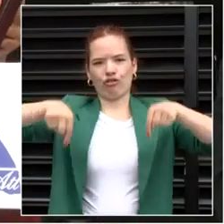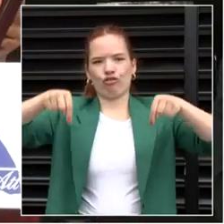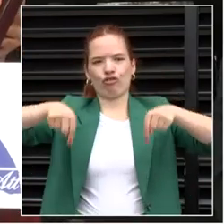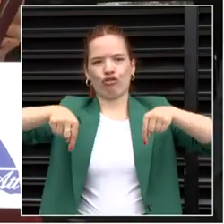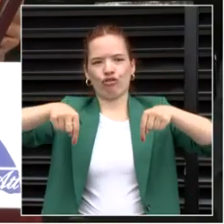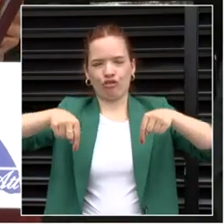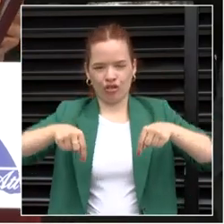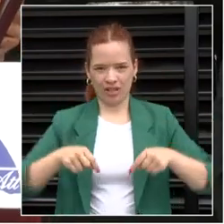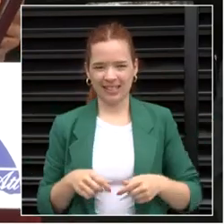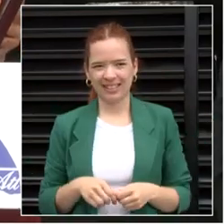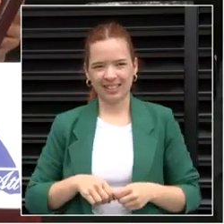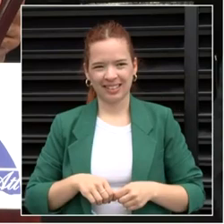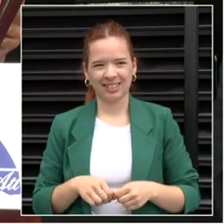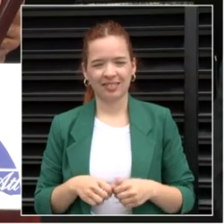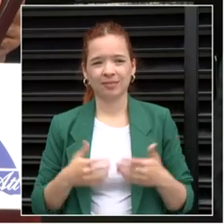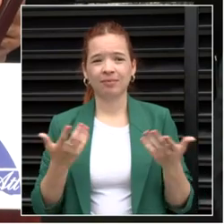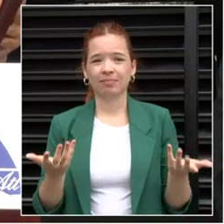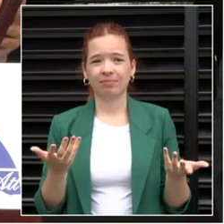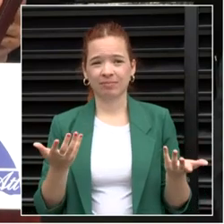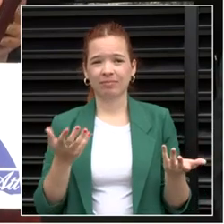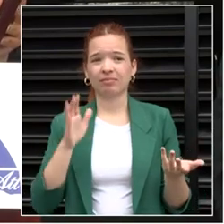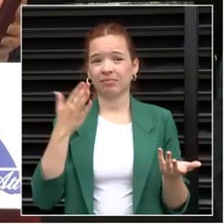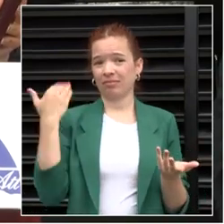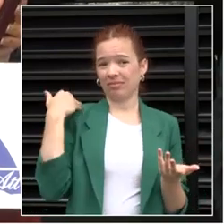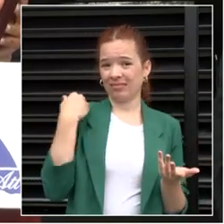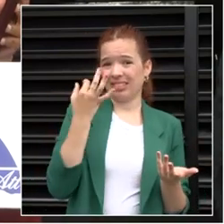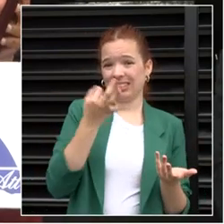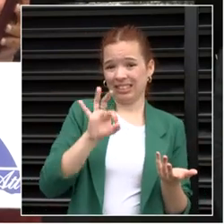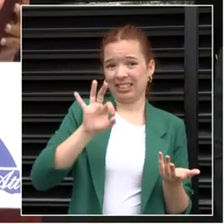930 Club moved from its humble beginnings with